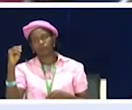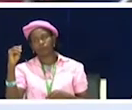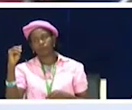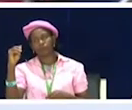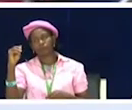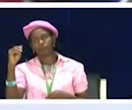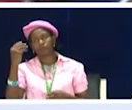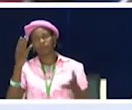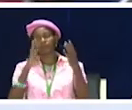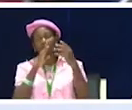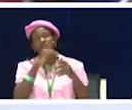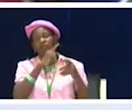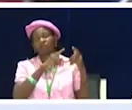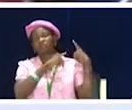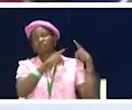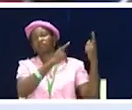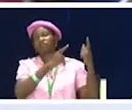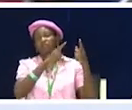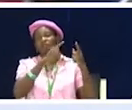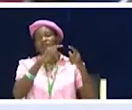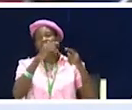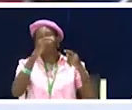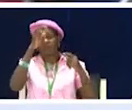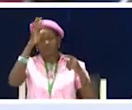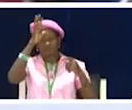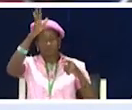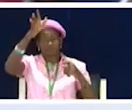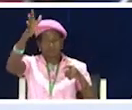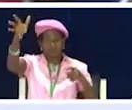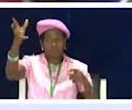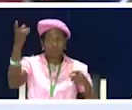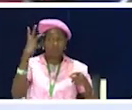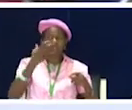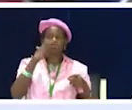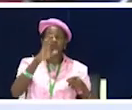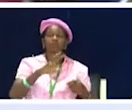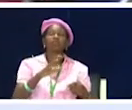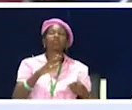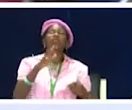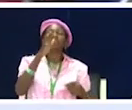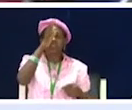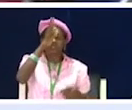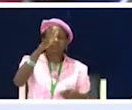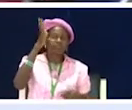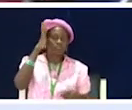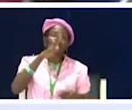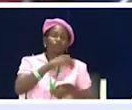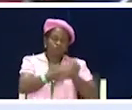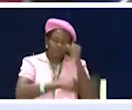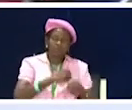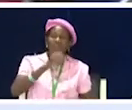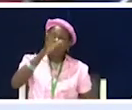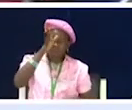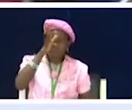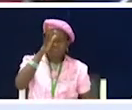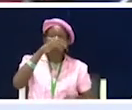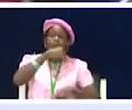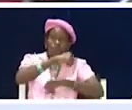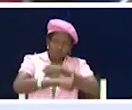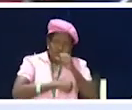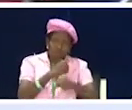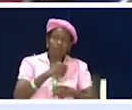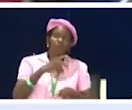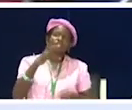a big great-grandfather was cursed, grandfather will suffer, father will suffer,